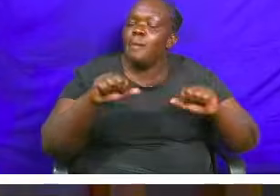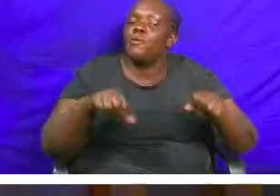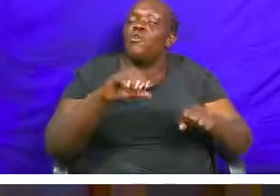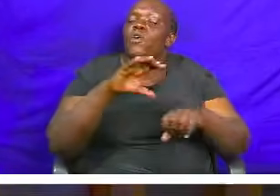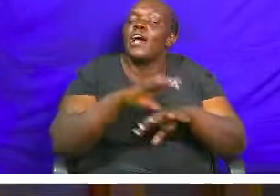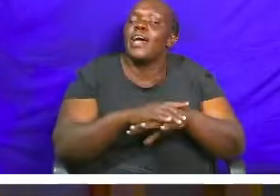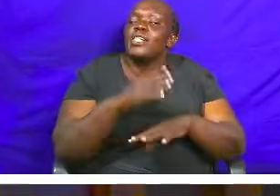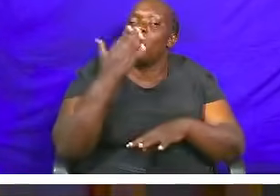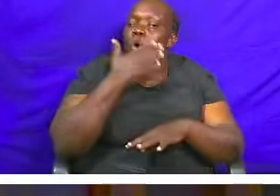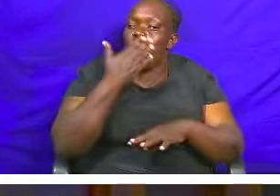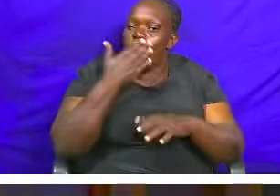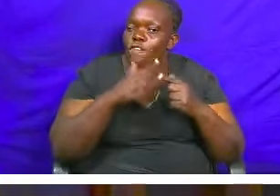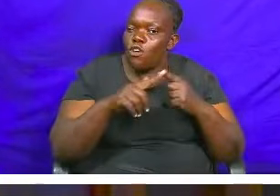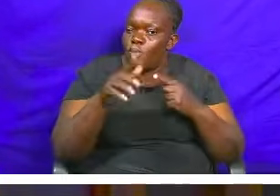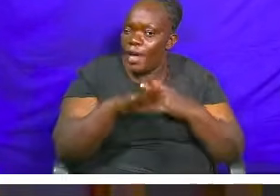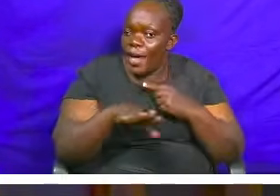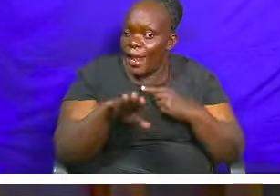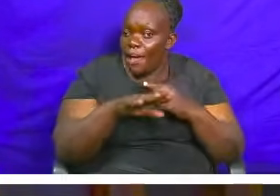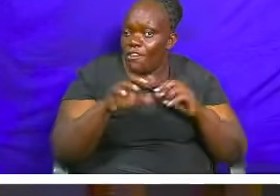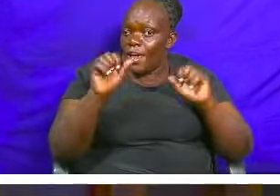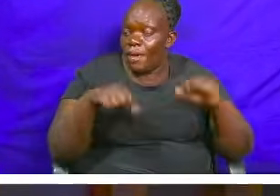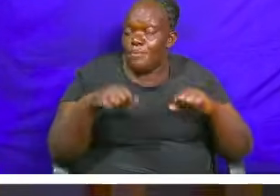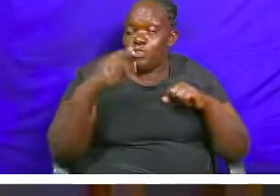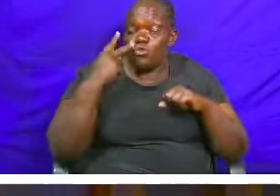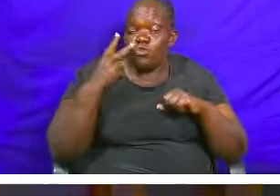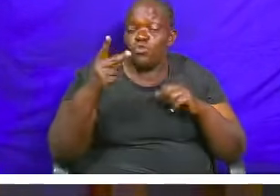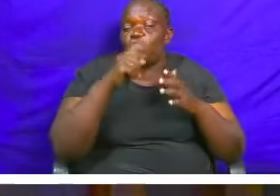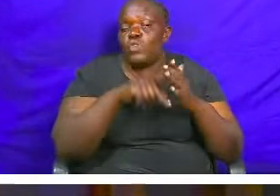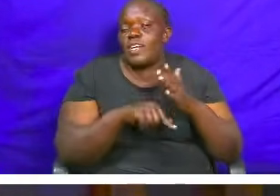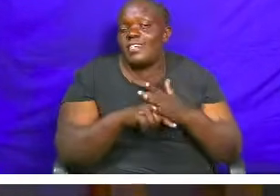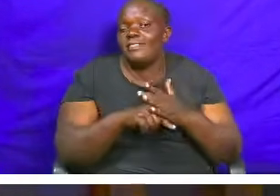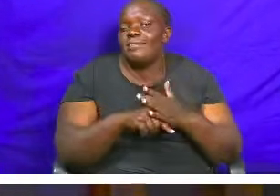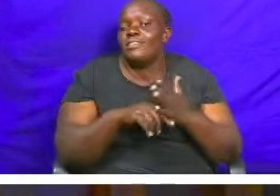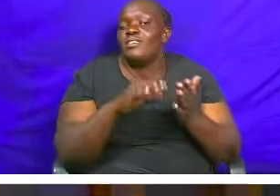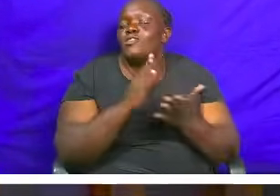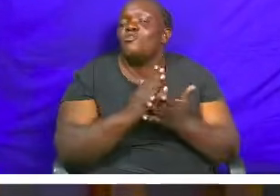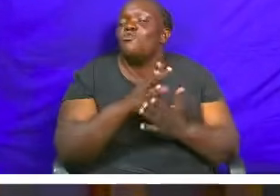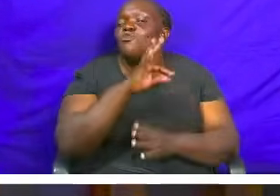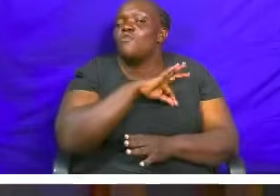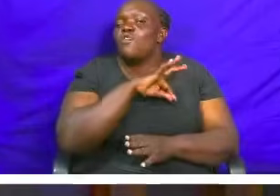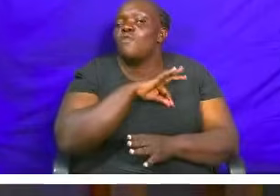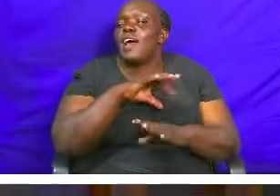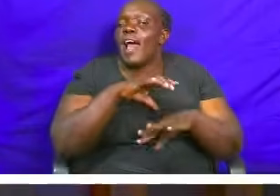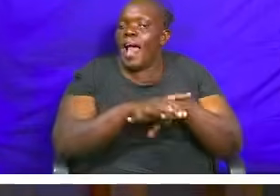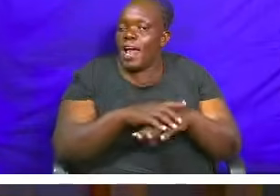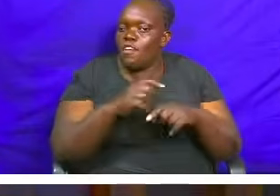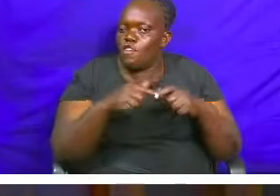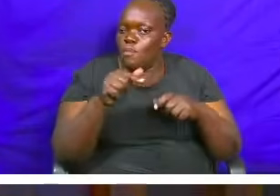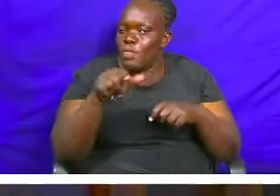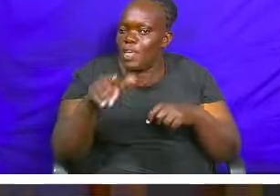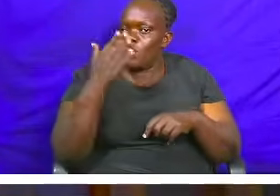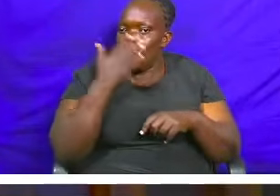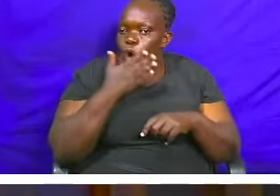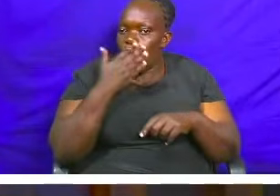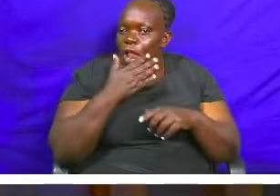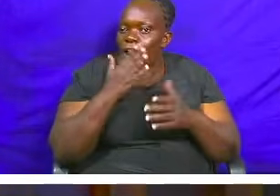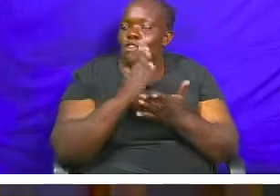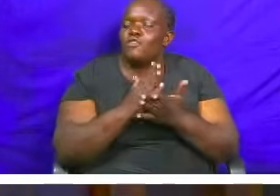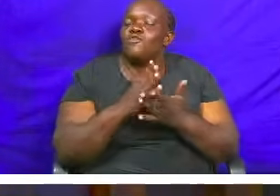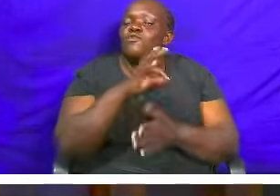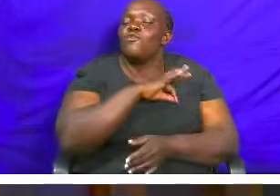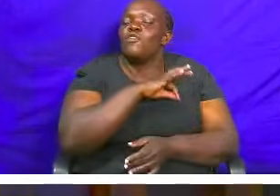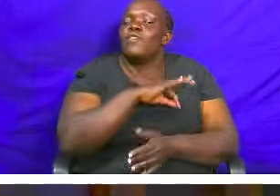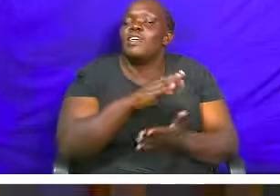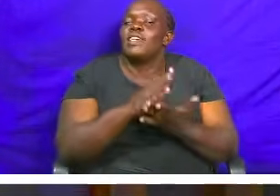ground. And then we are able to look at what are the proceeds that you'll get out of that oil, because it's a profit share that you will